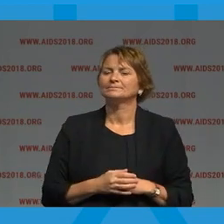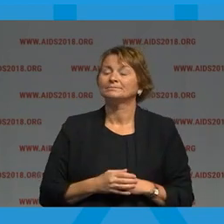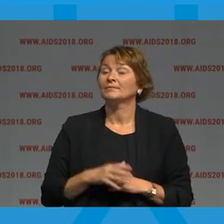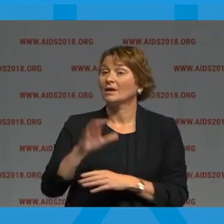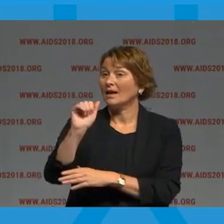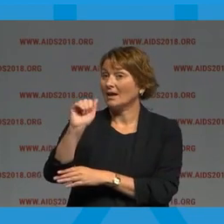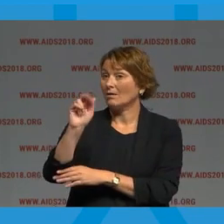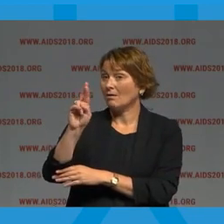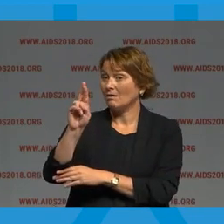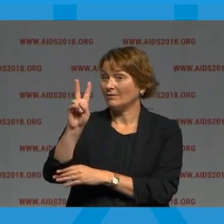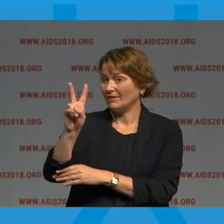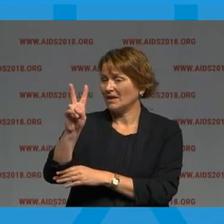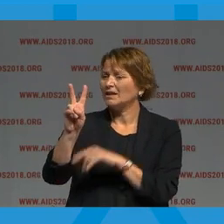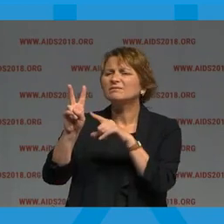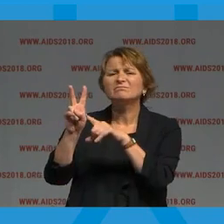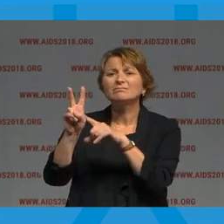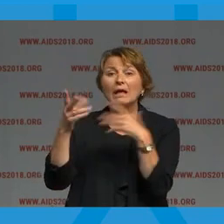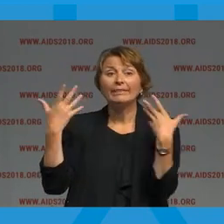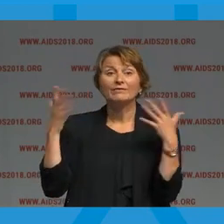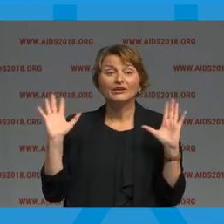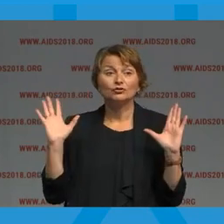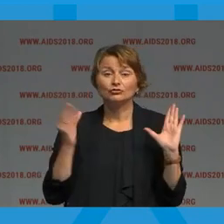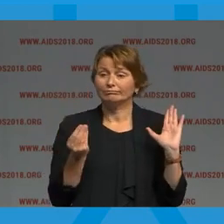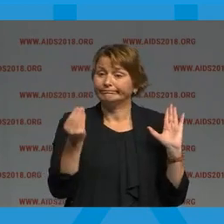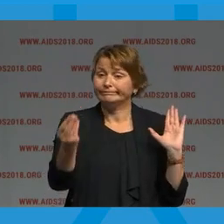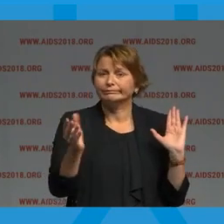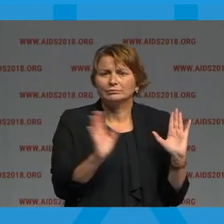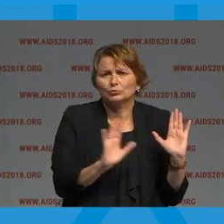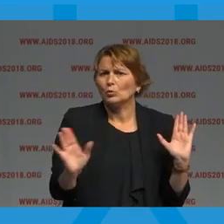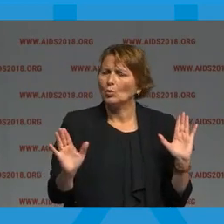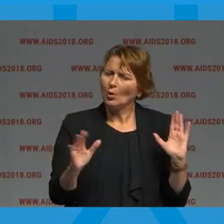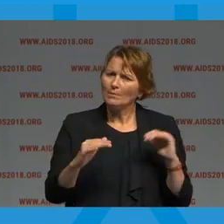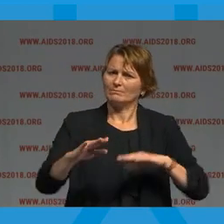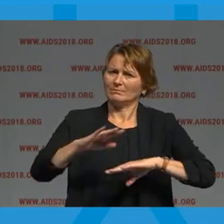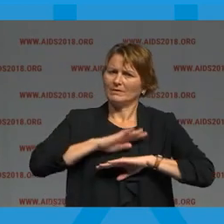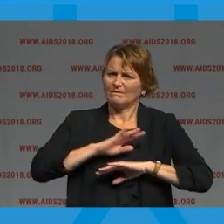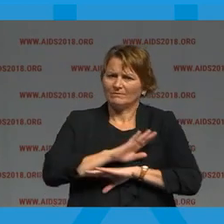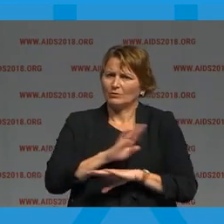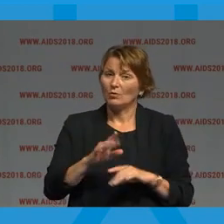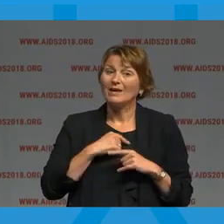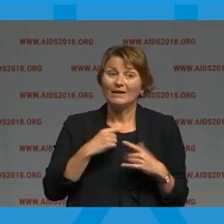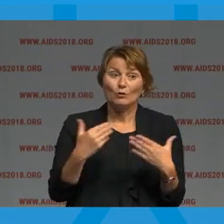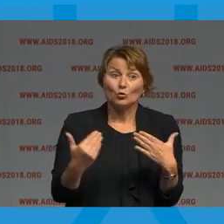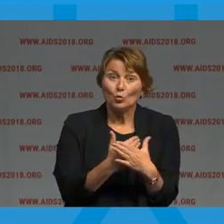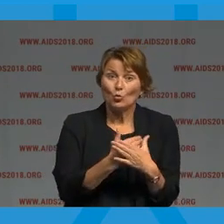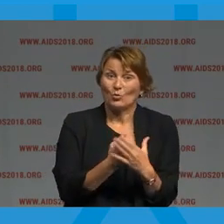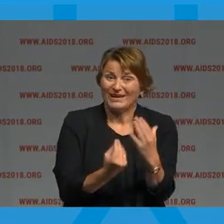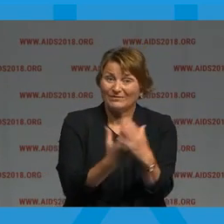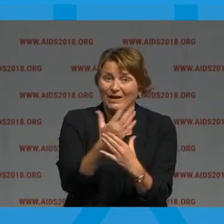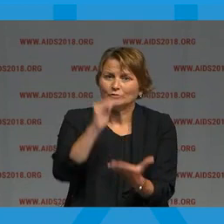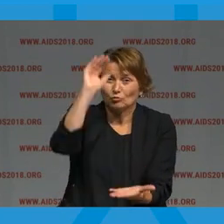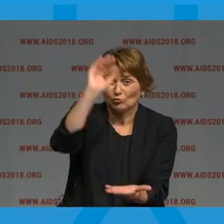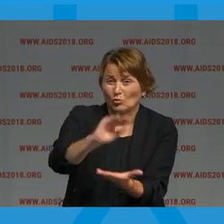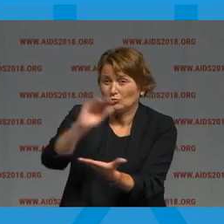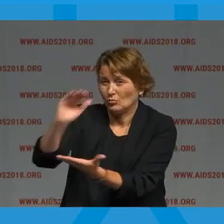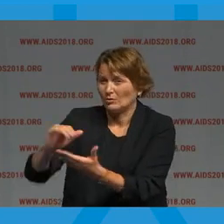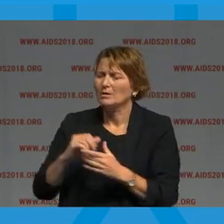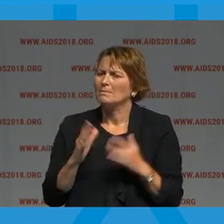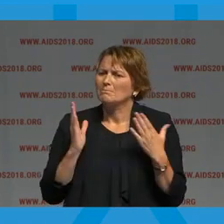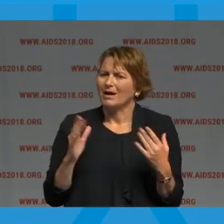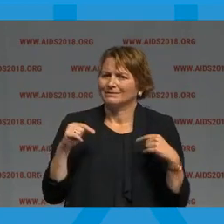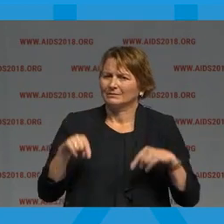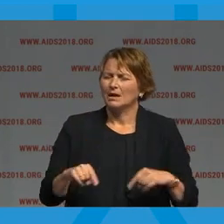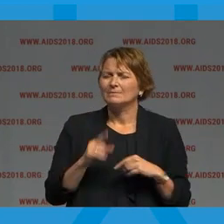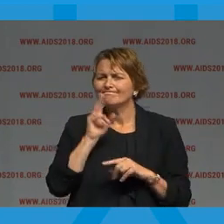ARVs alone are not enough, though, in reducing new infections, and there's a critical need to look